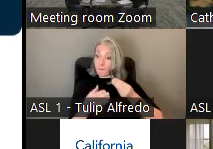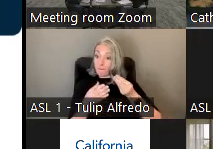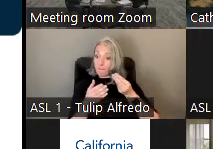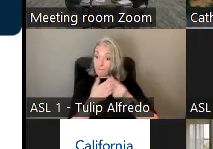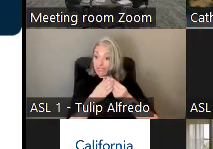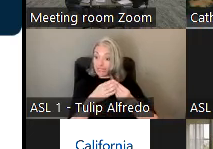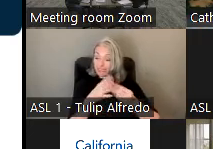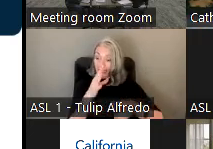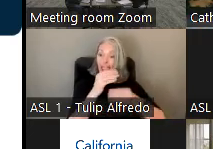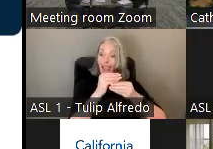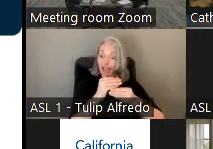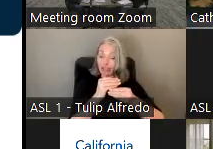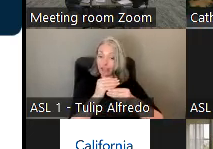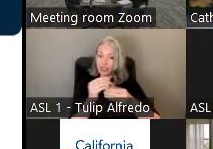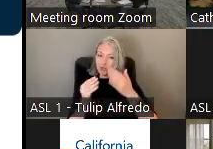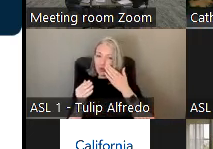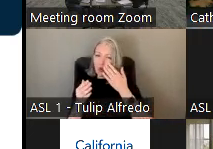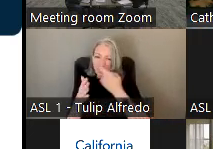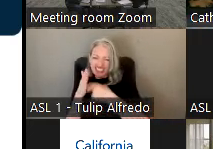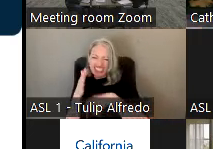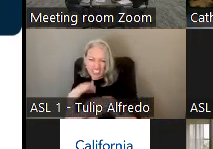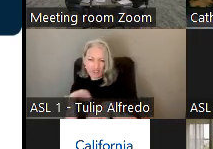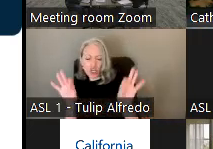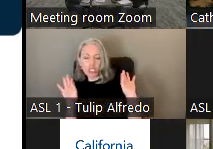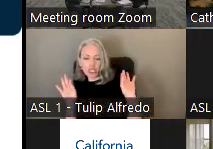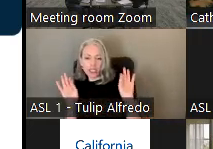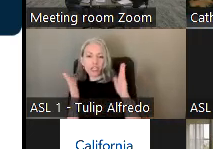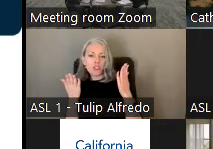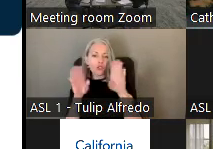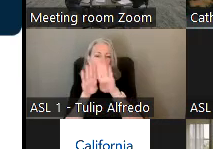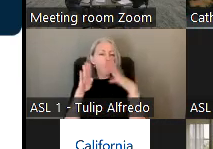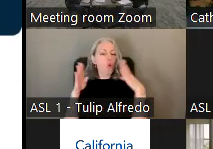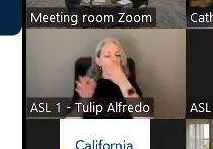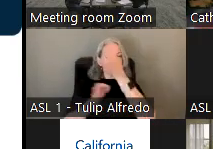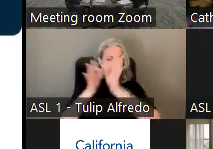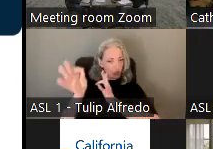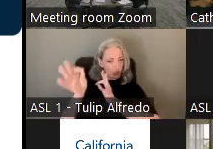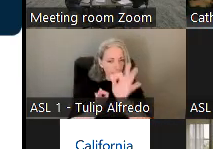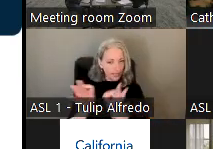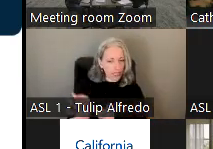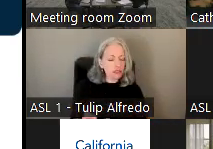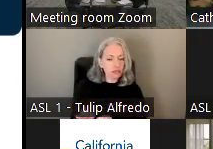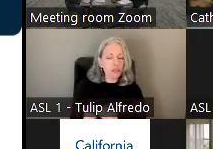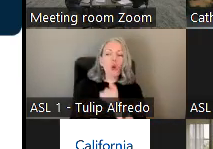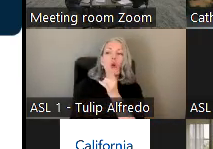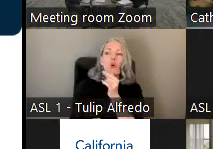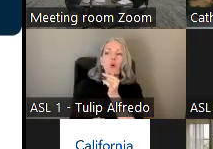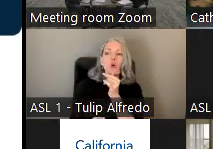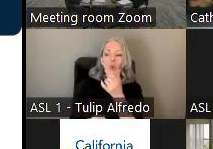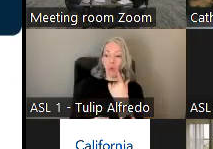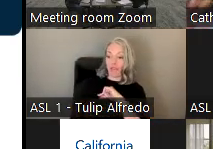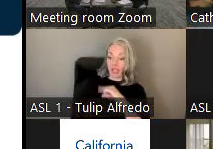tax-free basis that would pay for it. So I think just broadly describing who's eligible for this